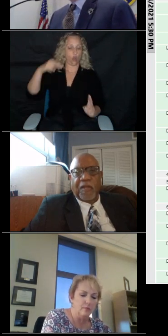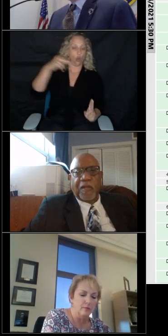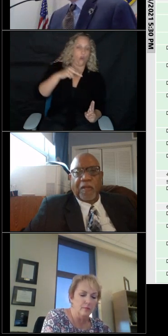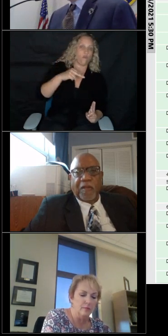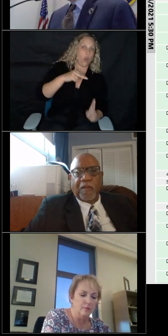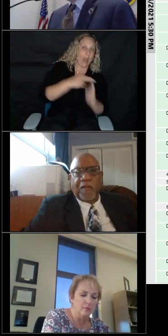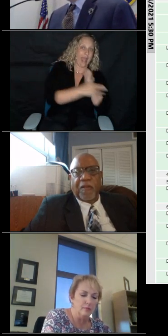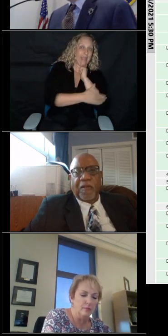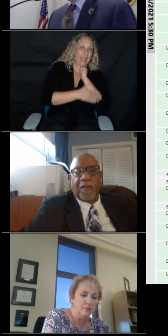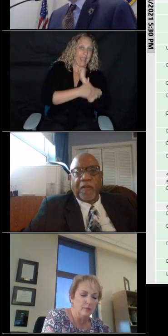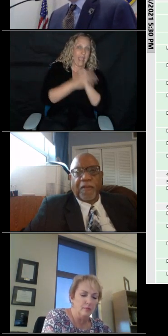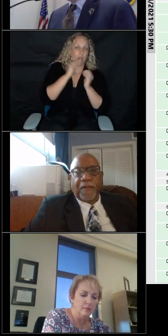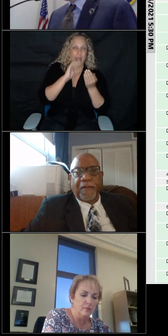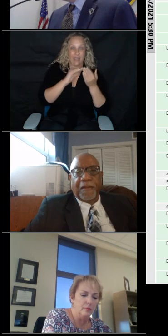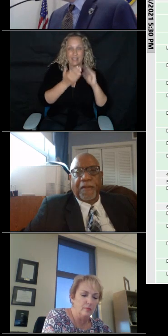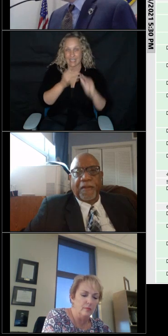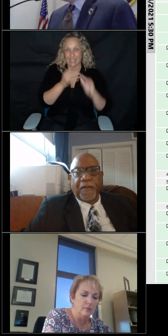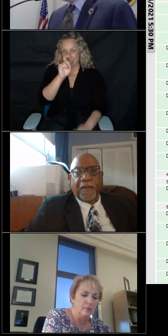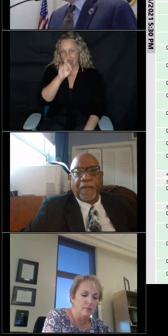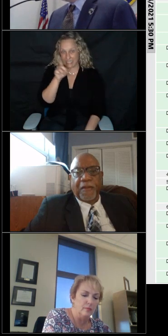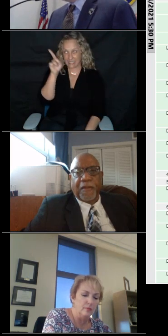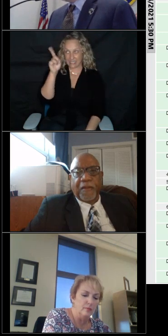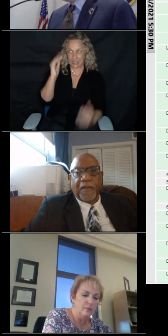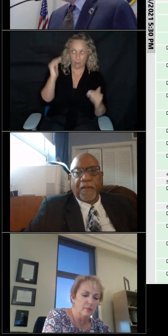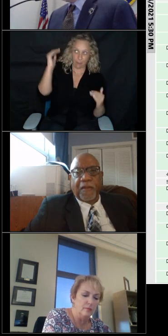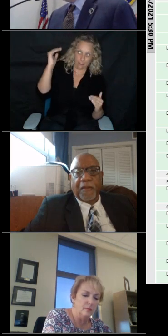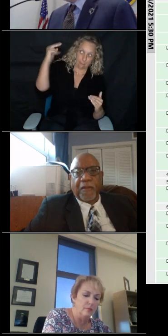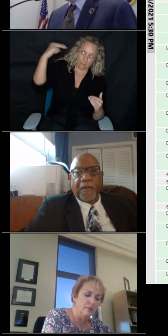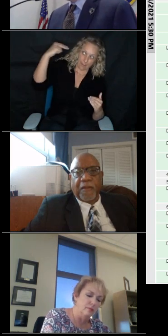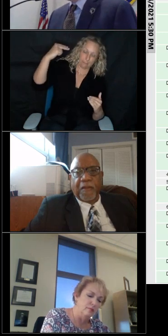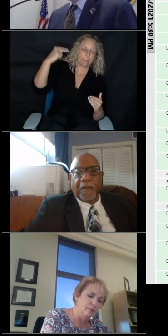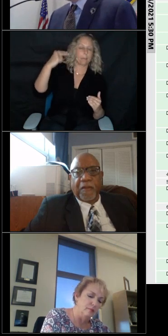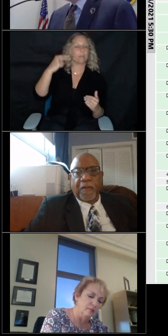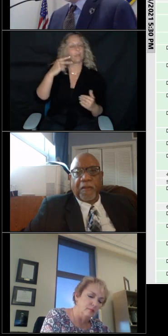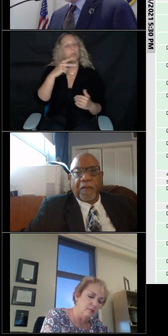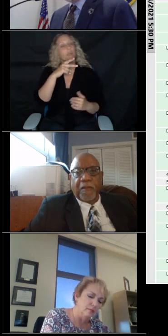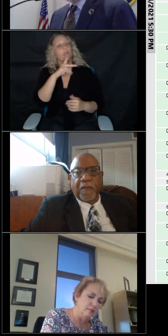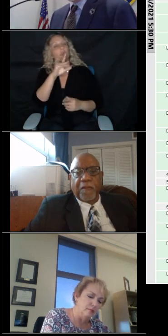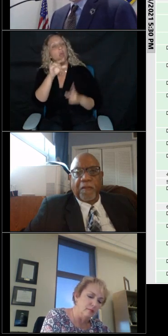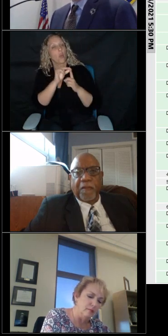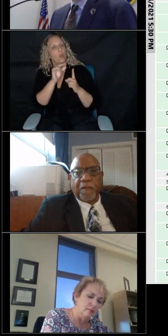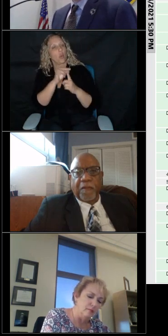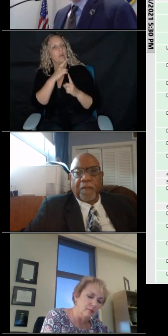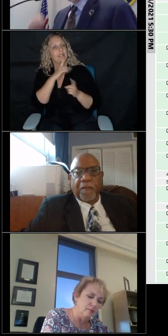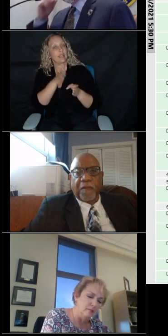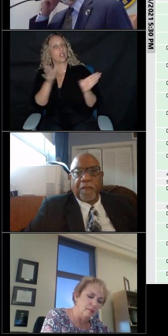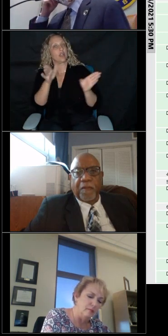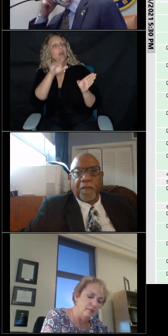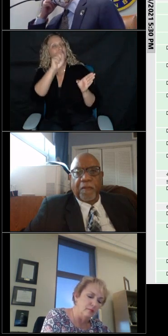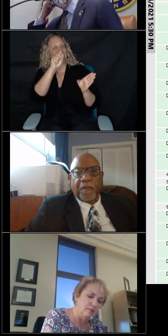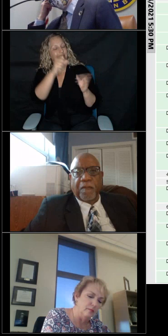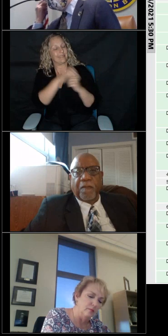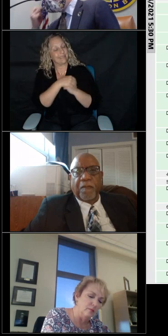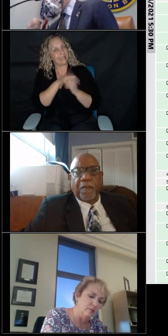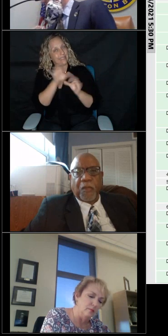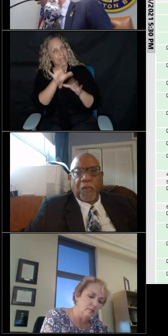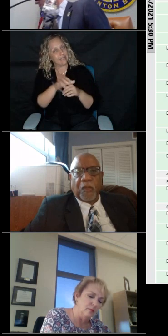city? Sure. The way it's worded, the answer would be general. Yes, it does.